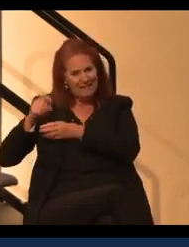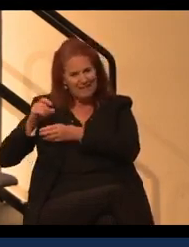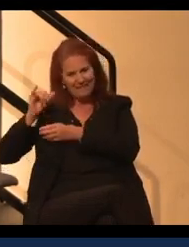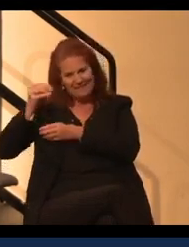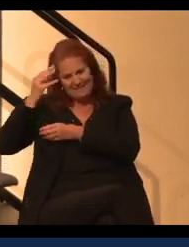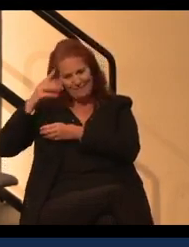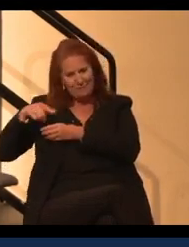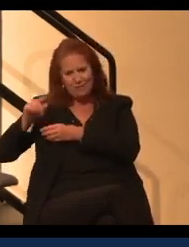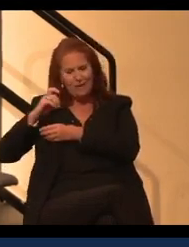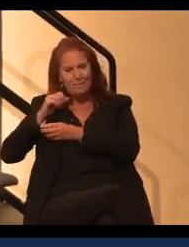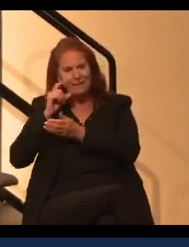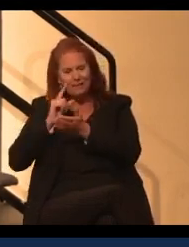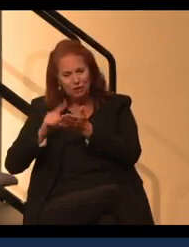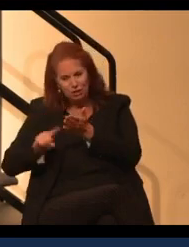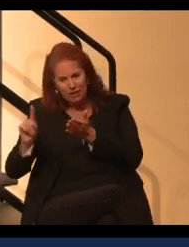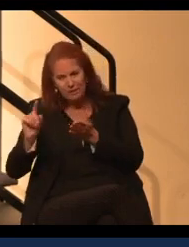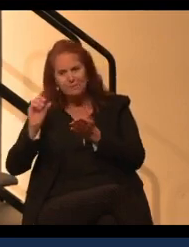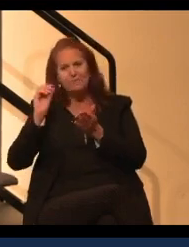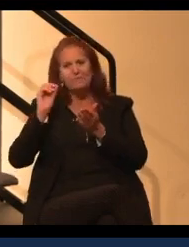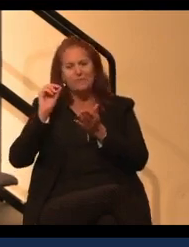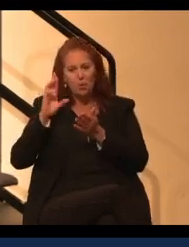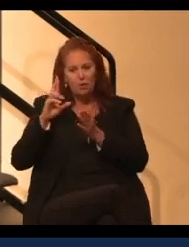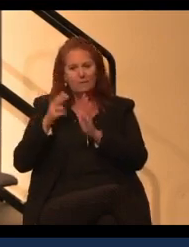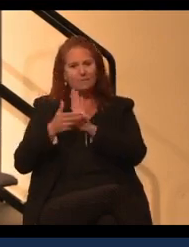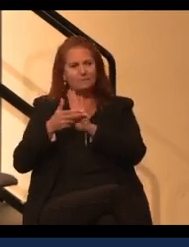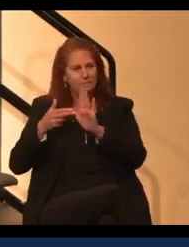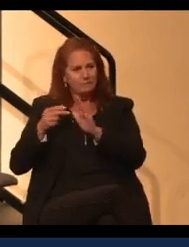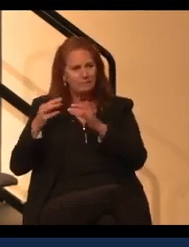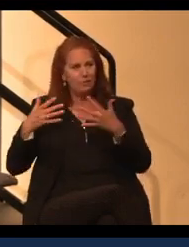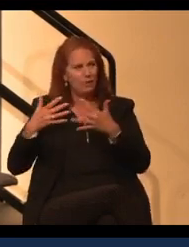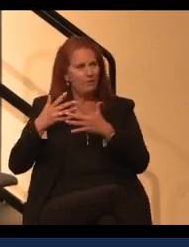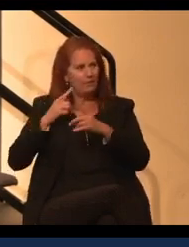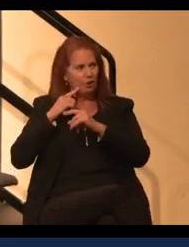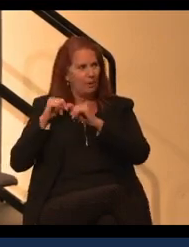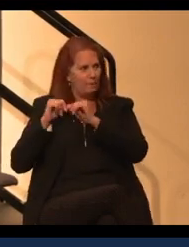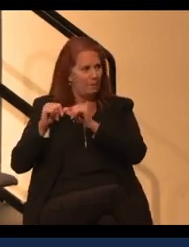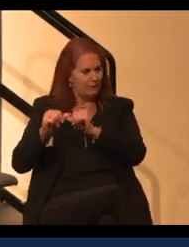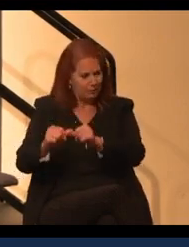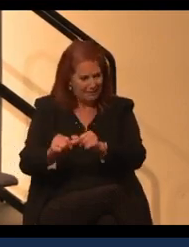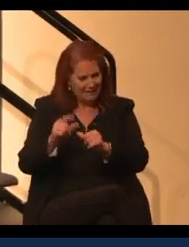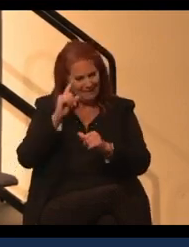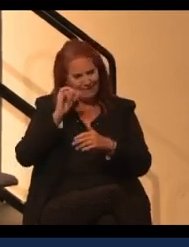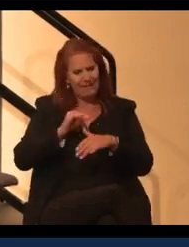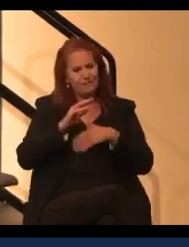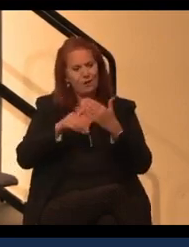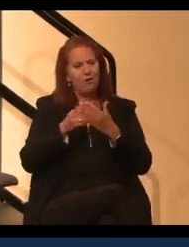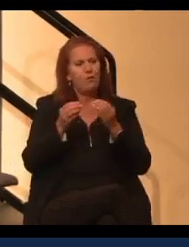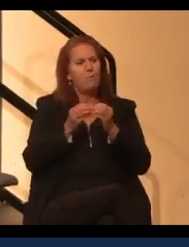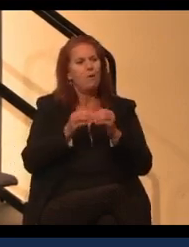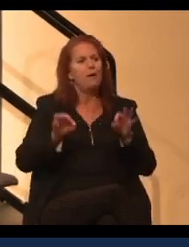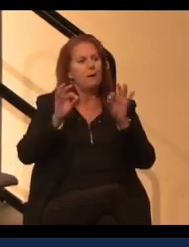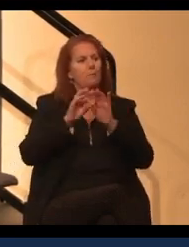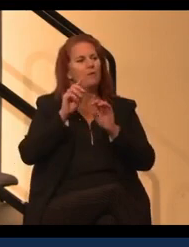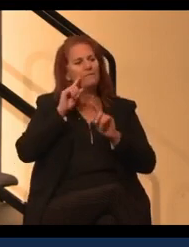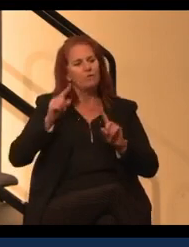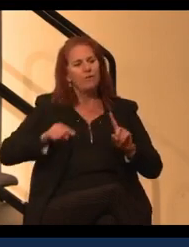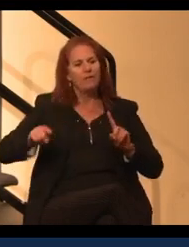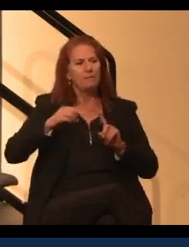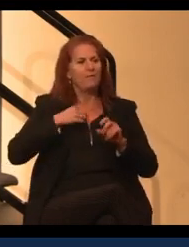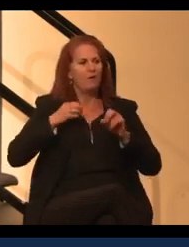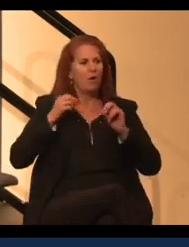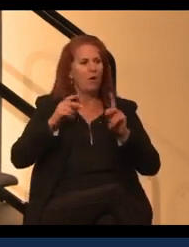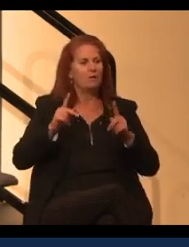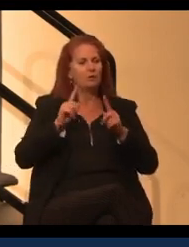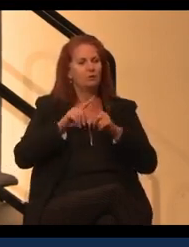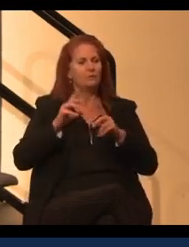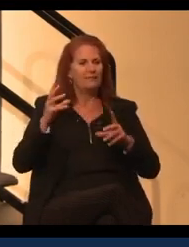it's not being checked, or that stereotypes or fears may be perpetuated. And I think that's all the more important for them to have the opportunity